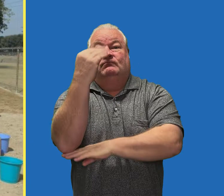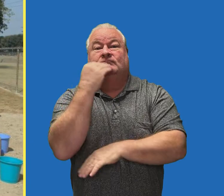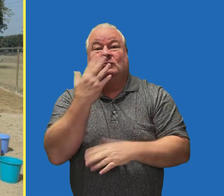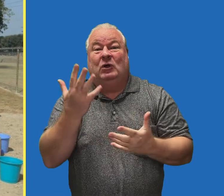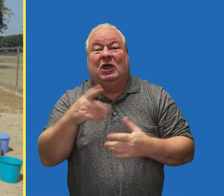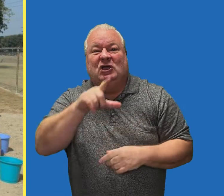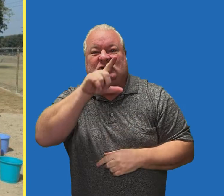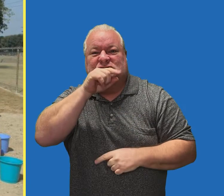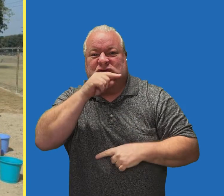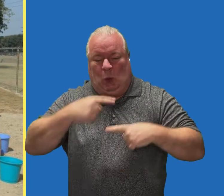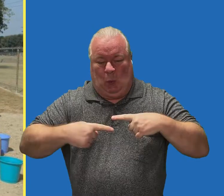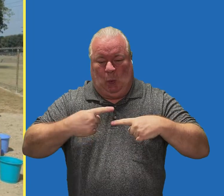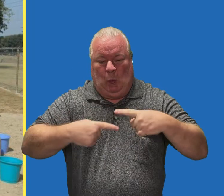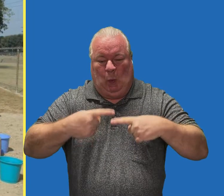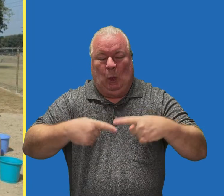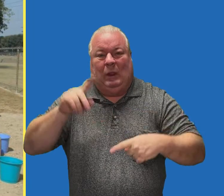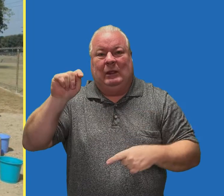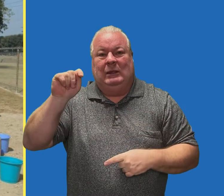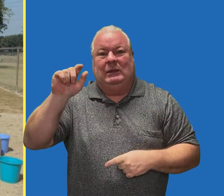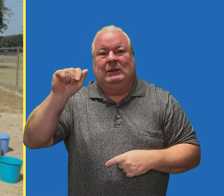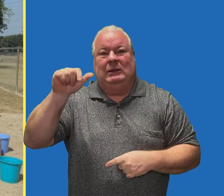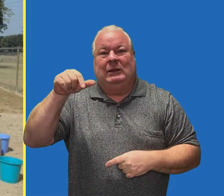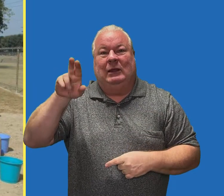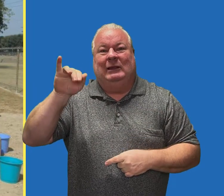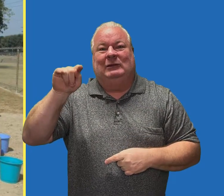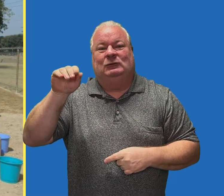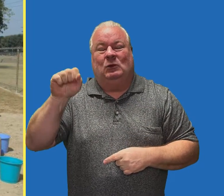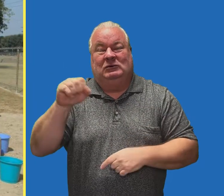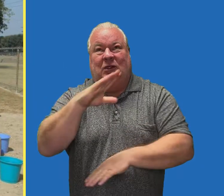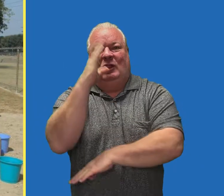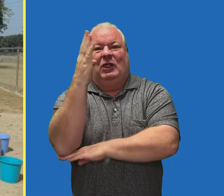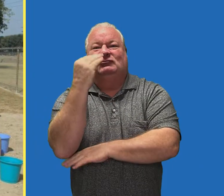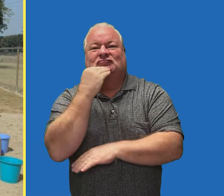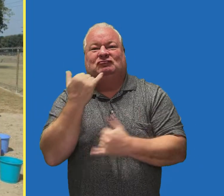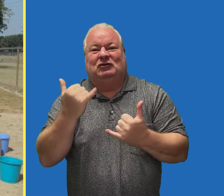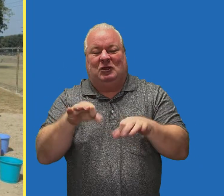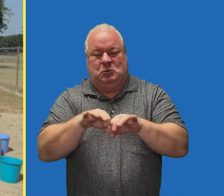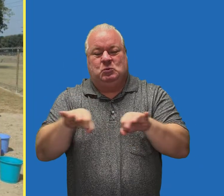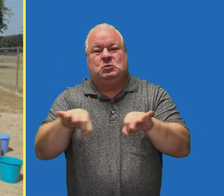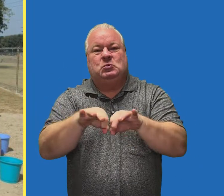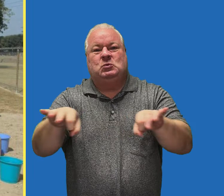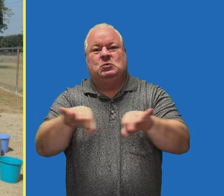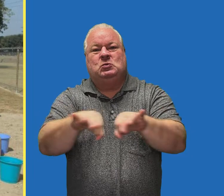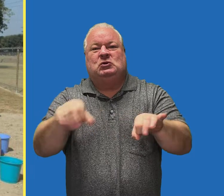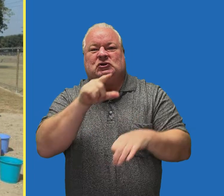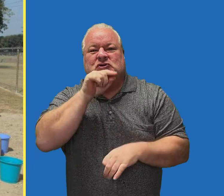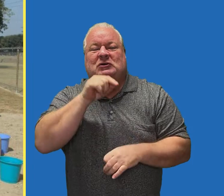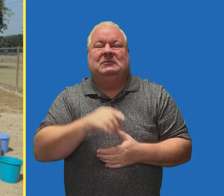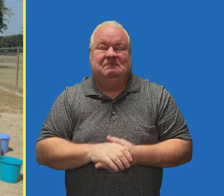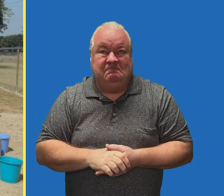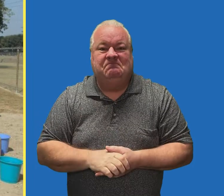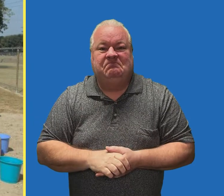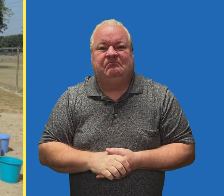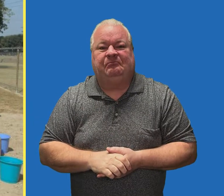lunch today, you have chicken taquitos. Chicken taquitos for lunch today.